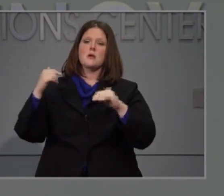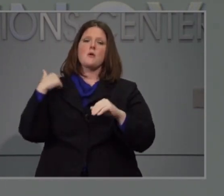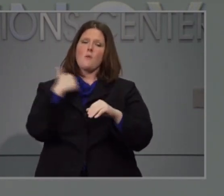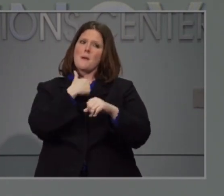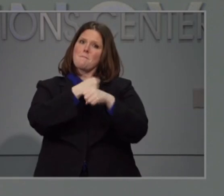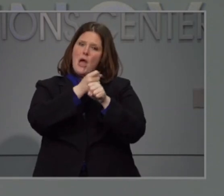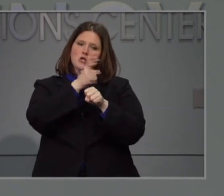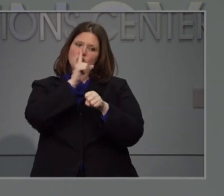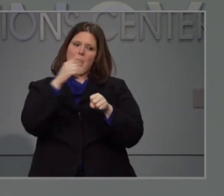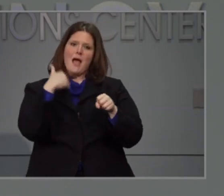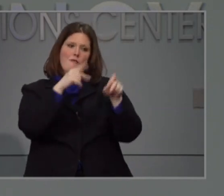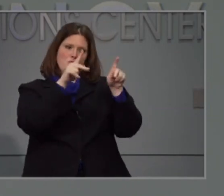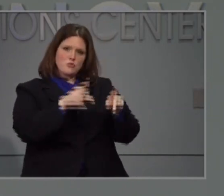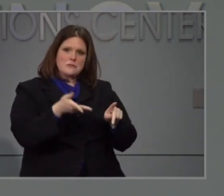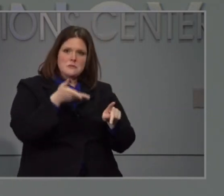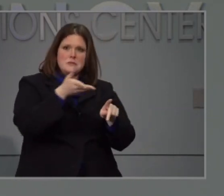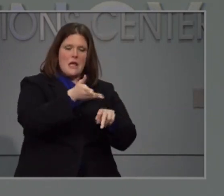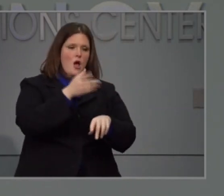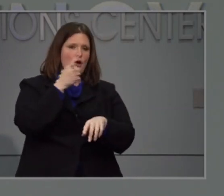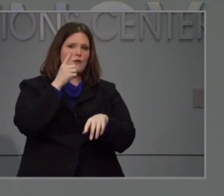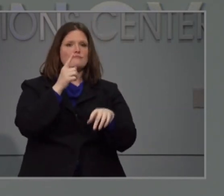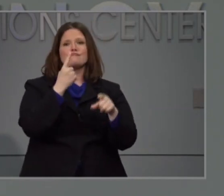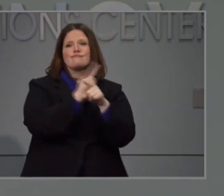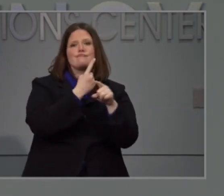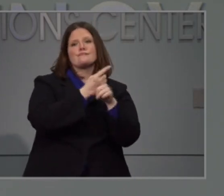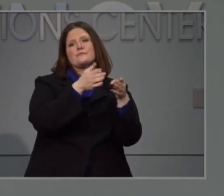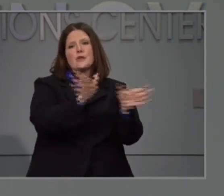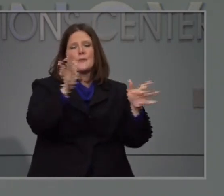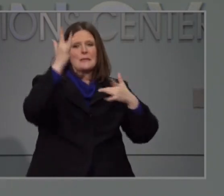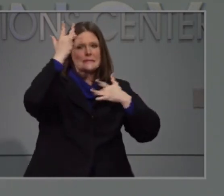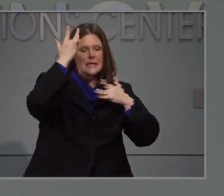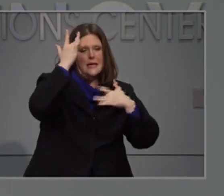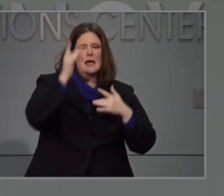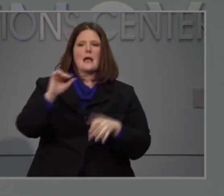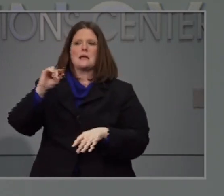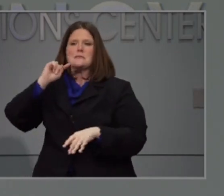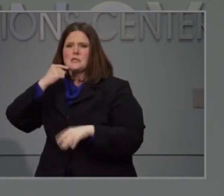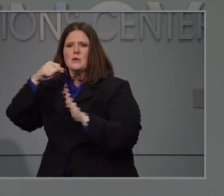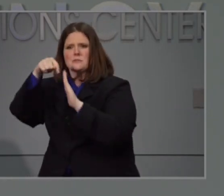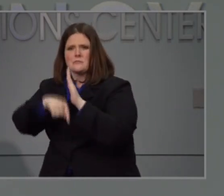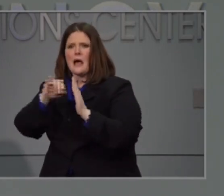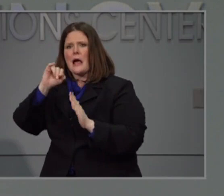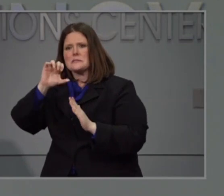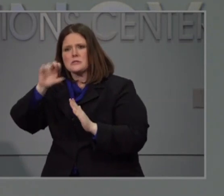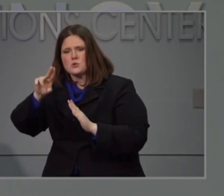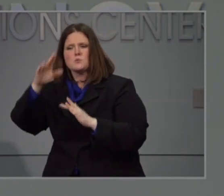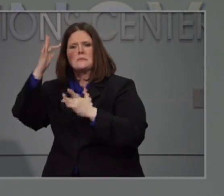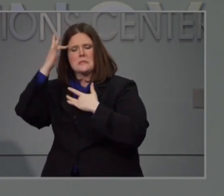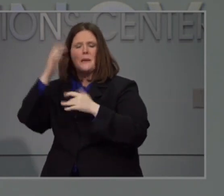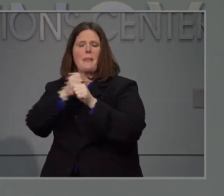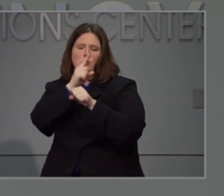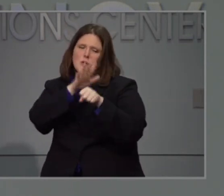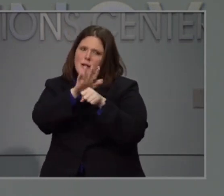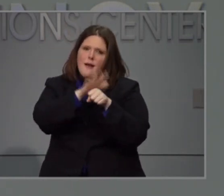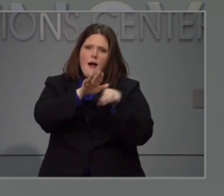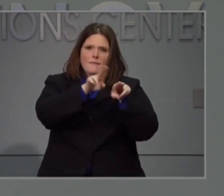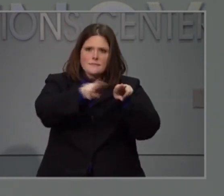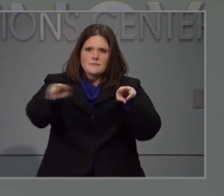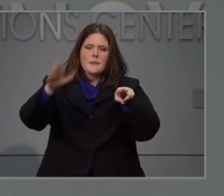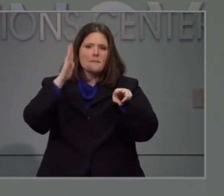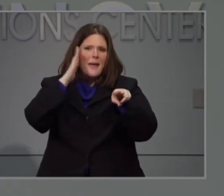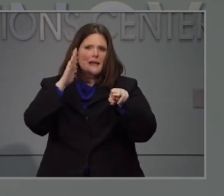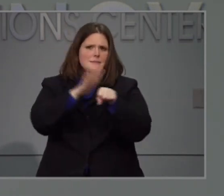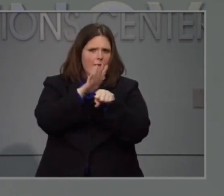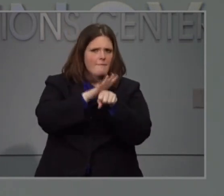bed availability, but ICU capacity as well. So we feel very good about our ability not just to have capacity